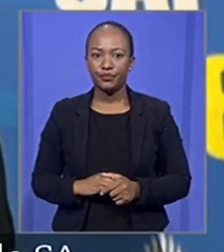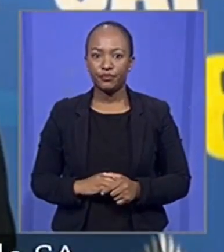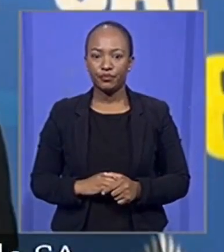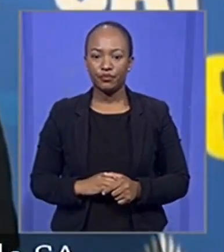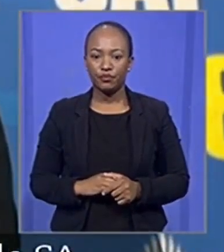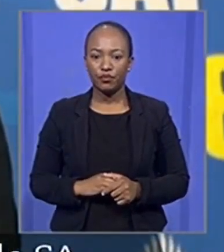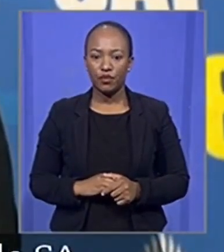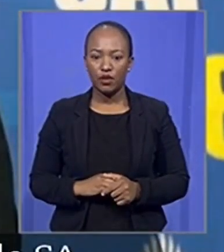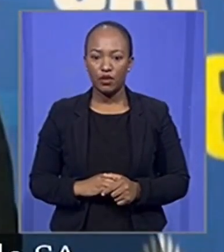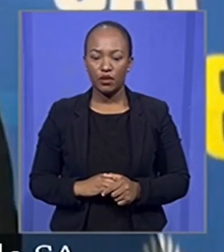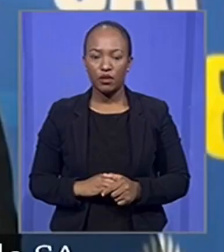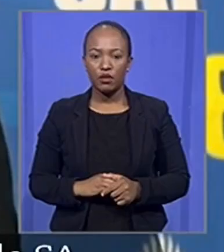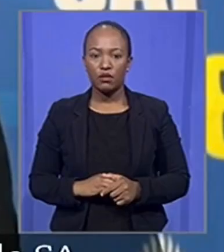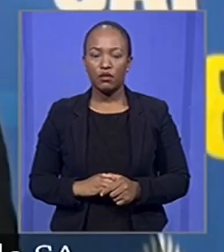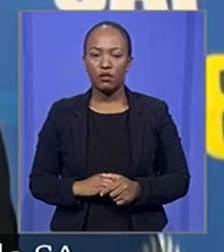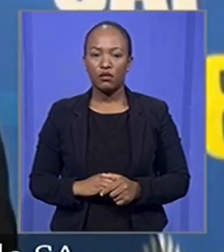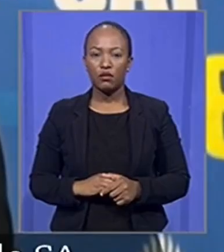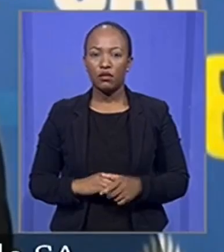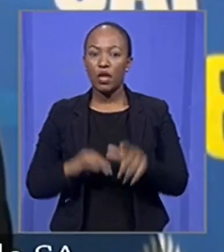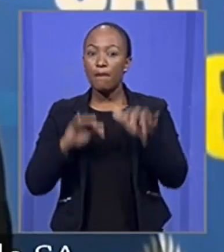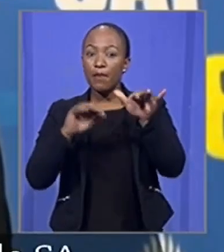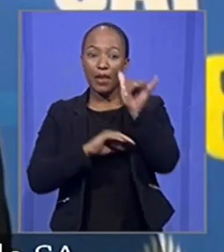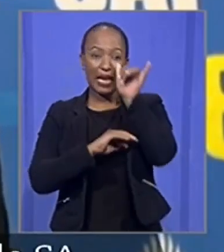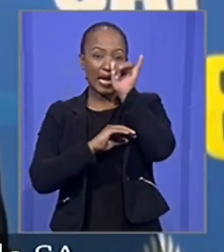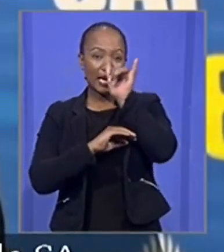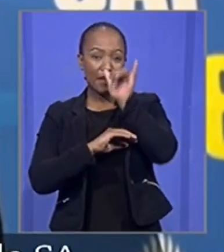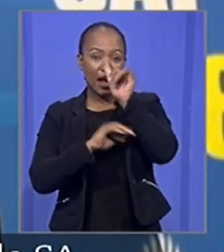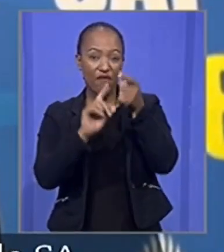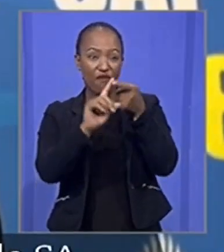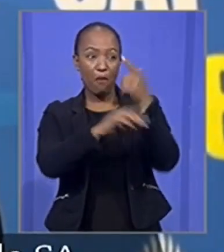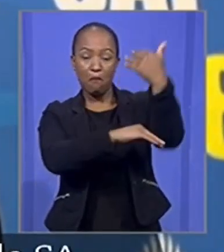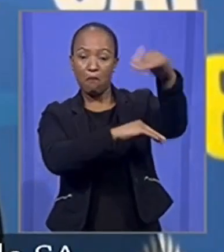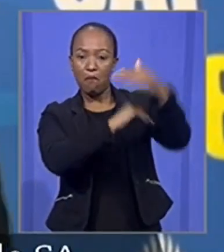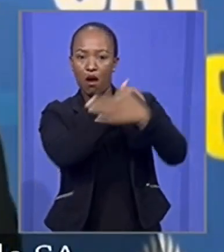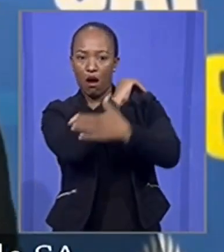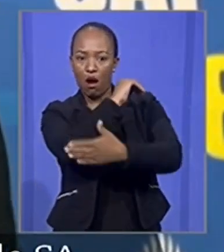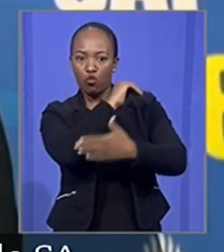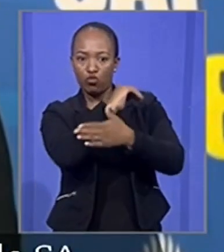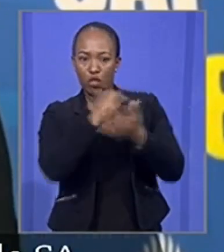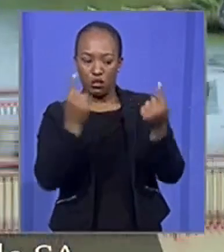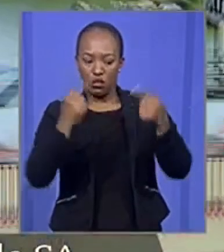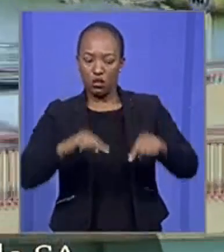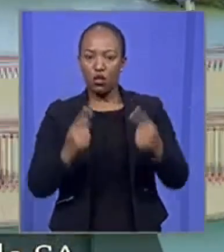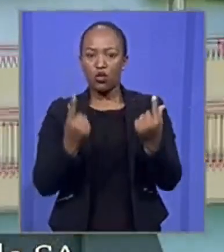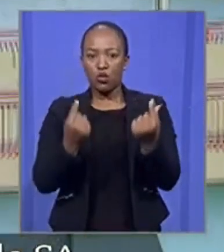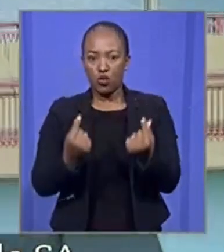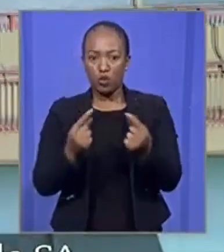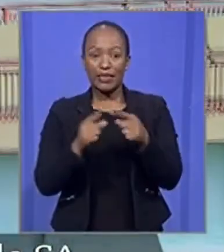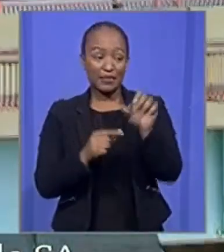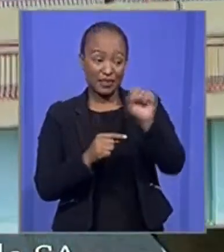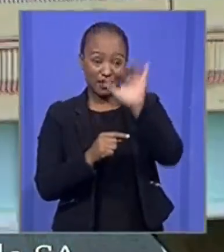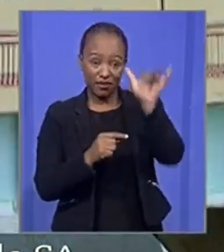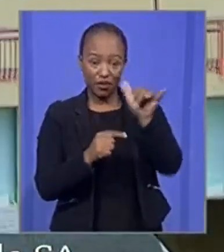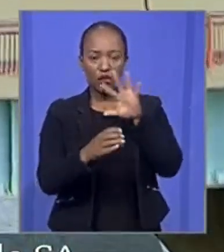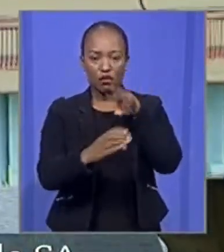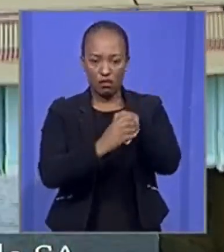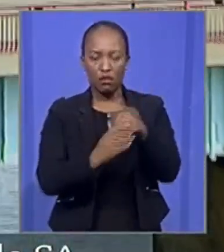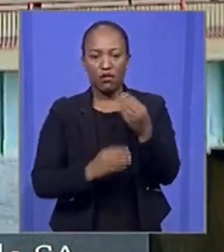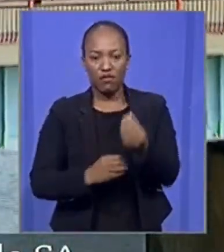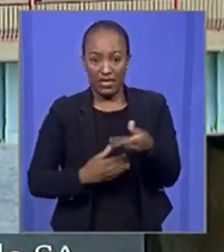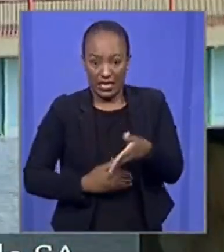There are criminals that are foreign nationals. South Africans remain the part of the big criminality in